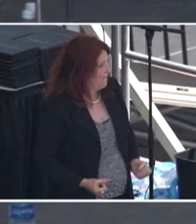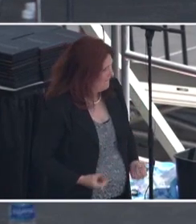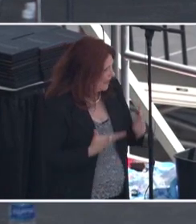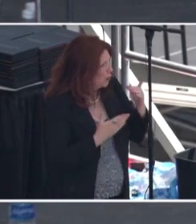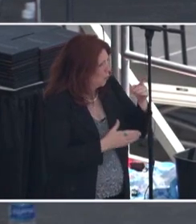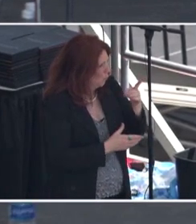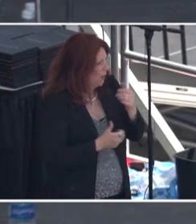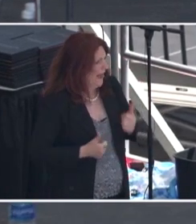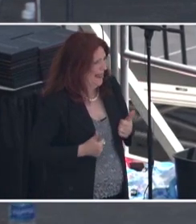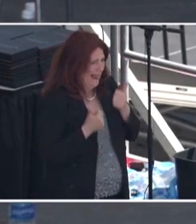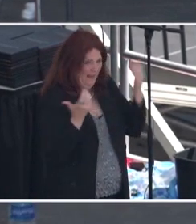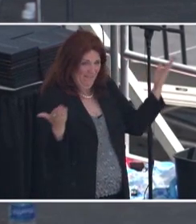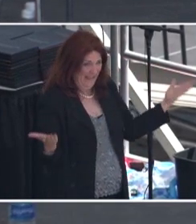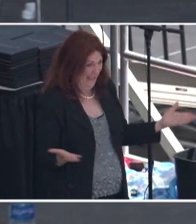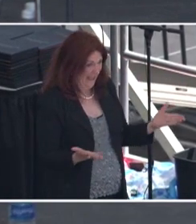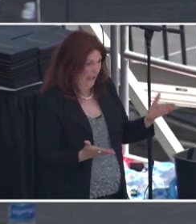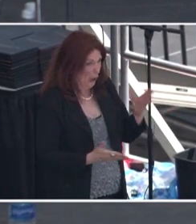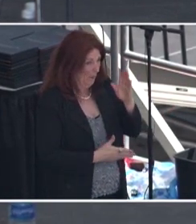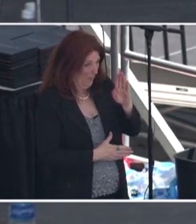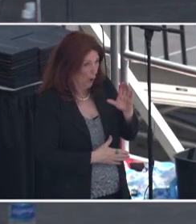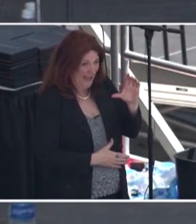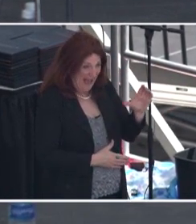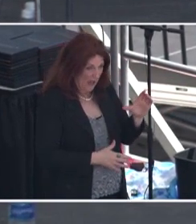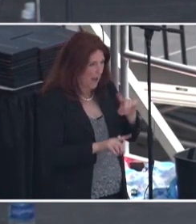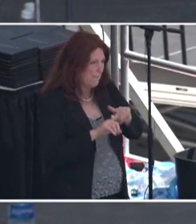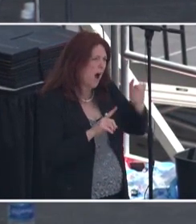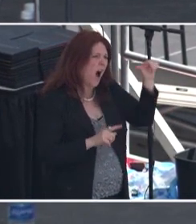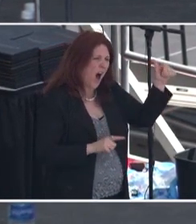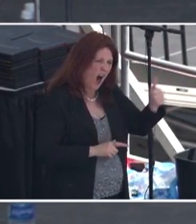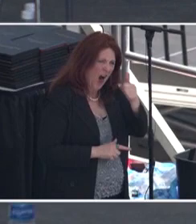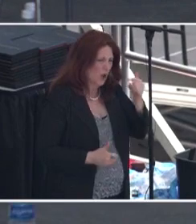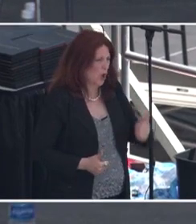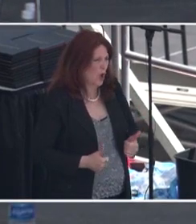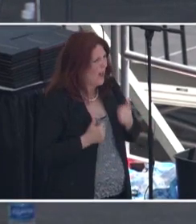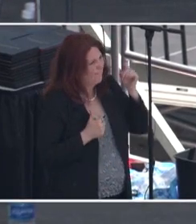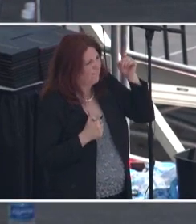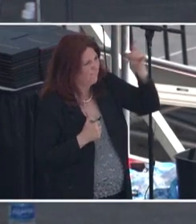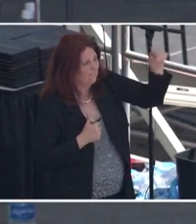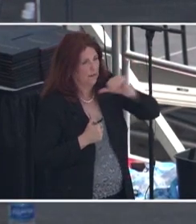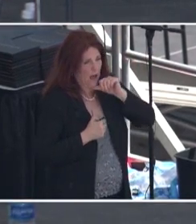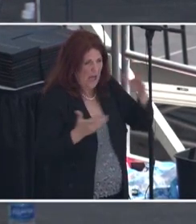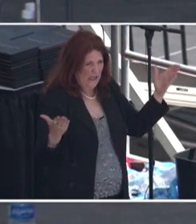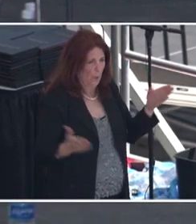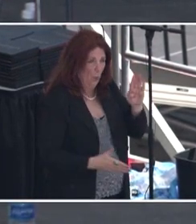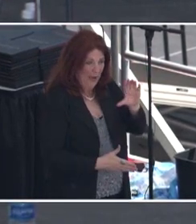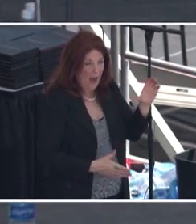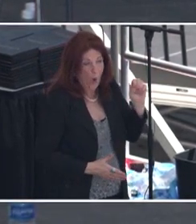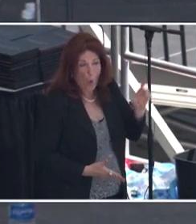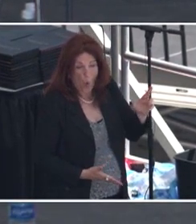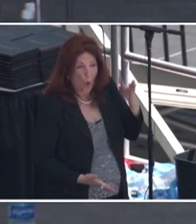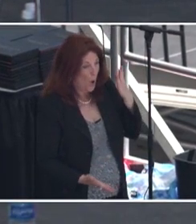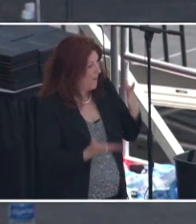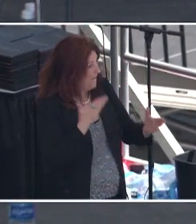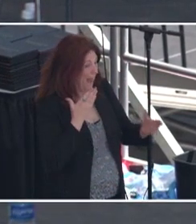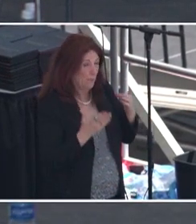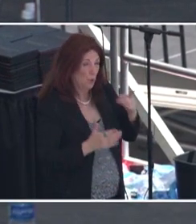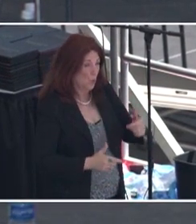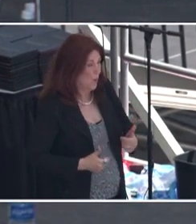you are from outside of the county, or even outside of the